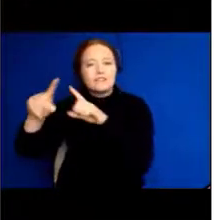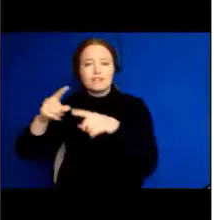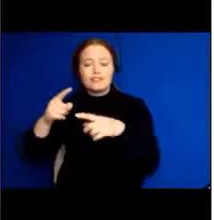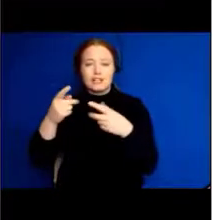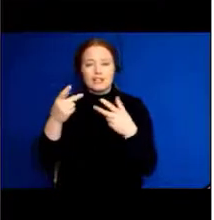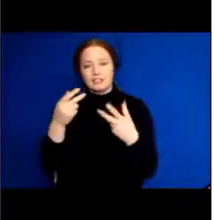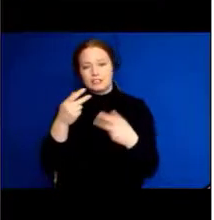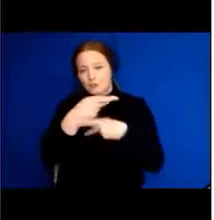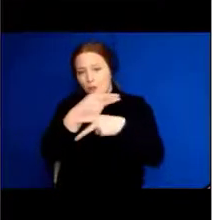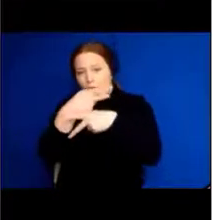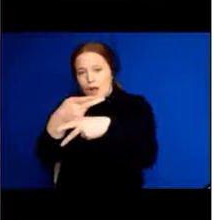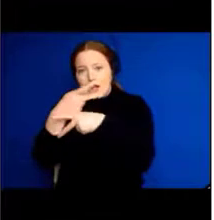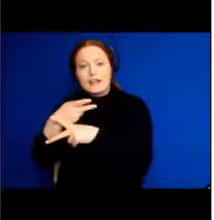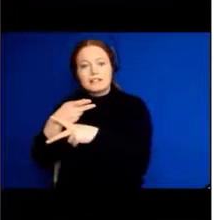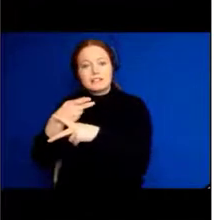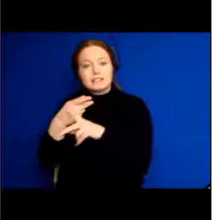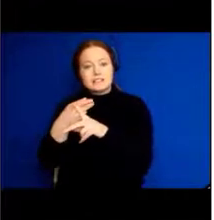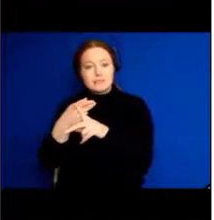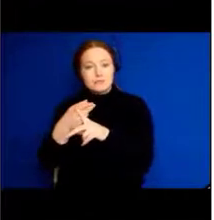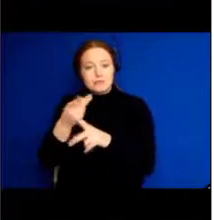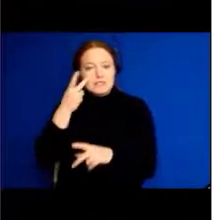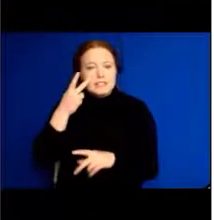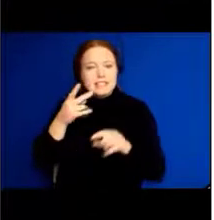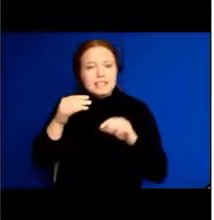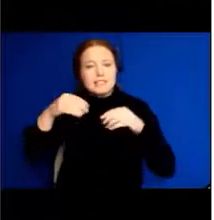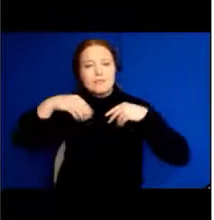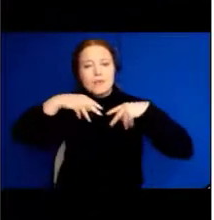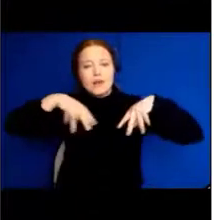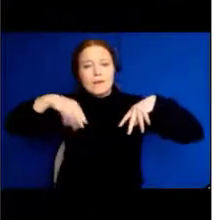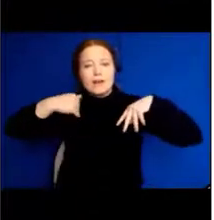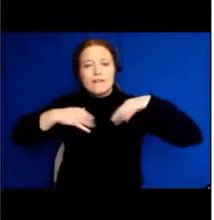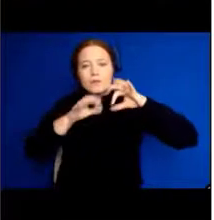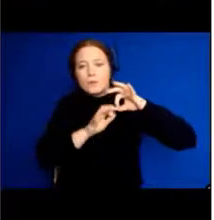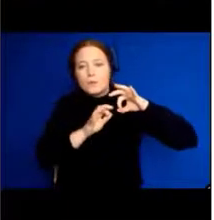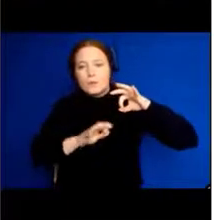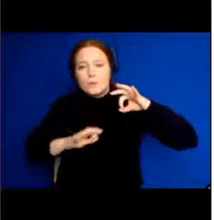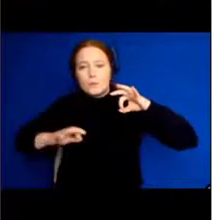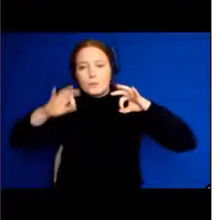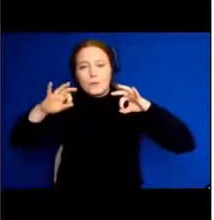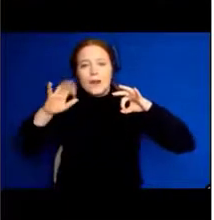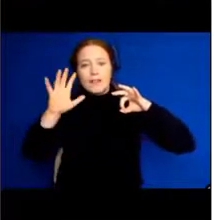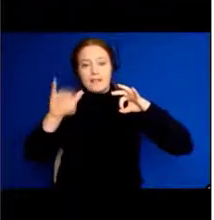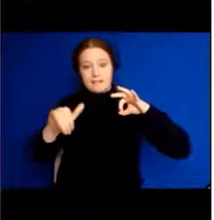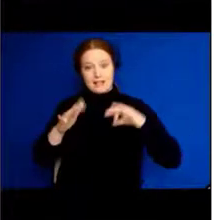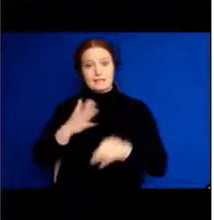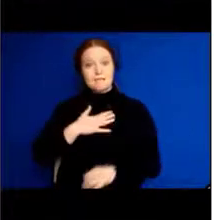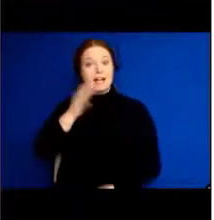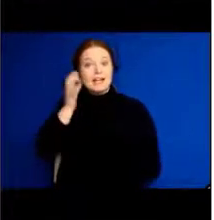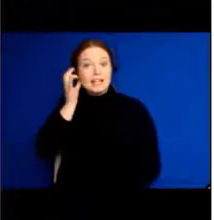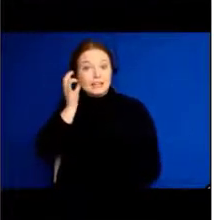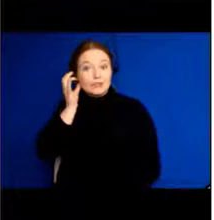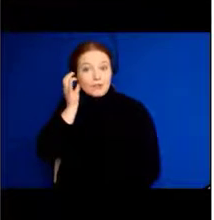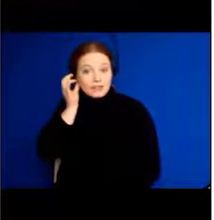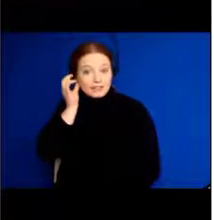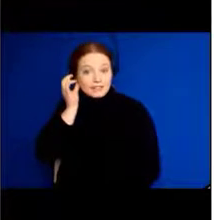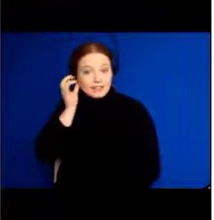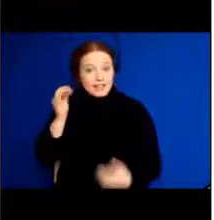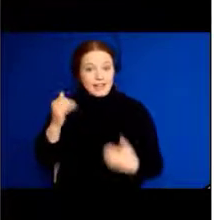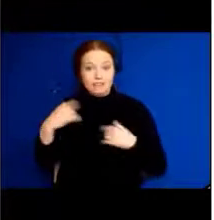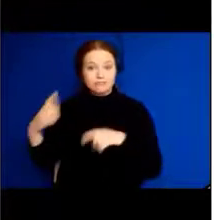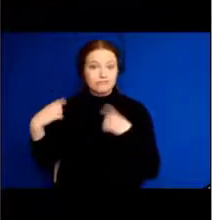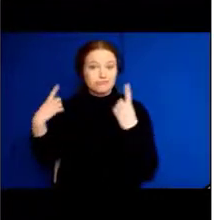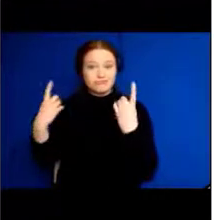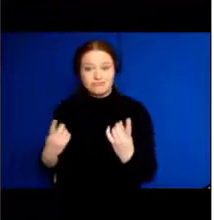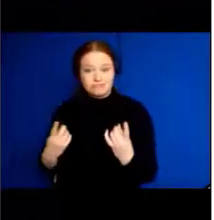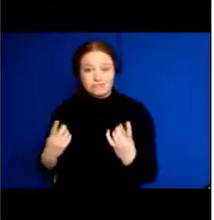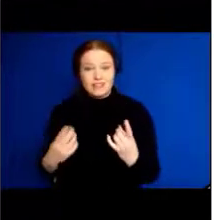from some old earrings I've had around forever. And the Band-Aid on the person's brain. That